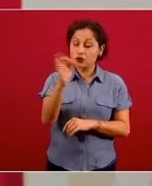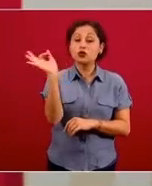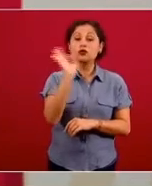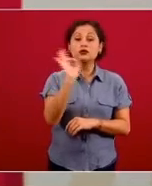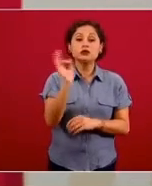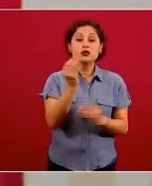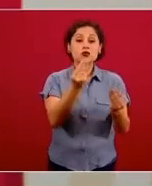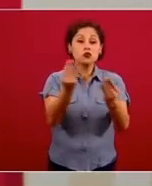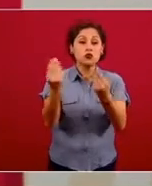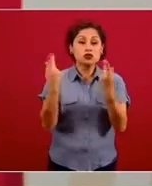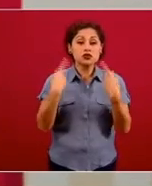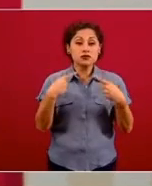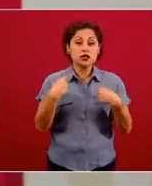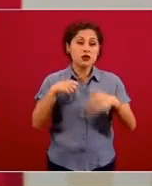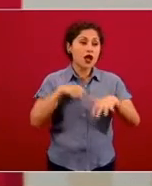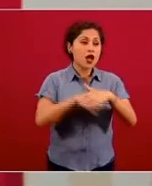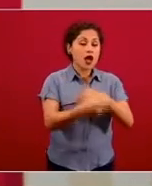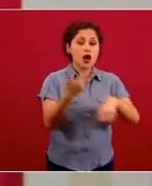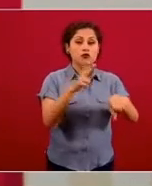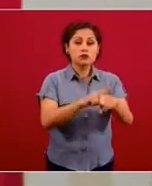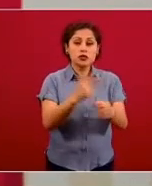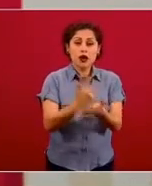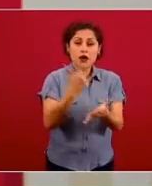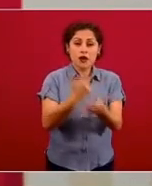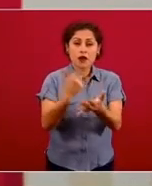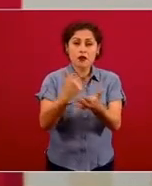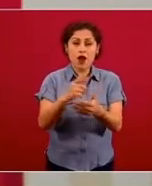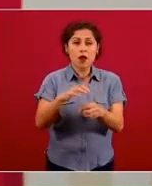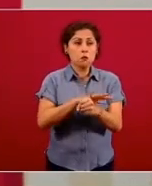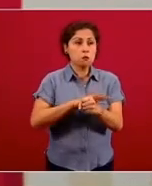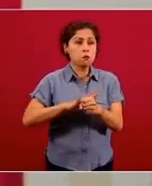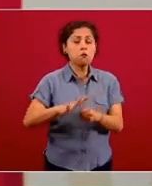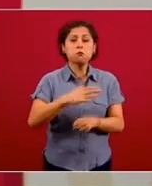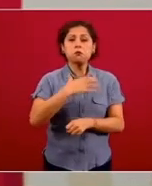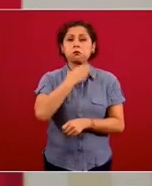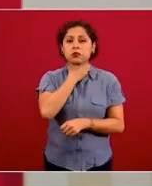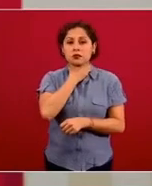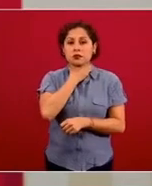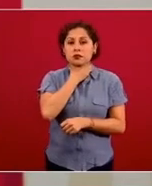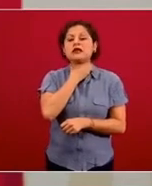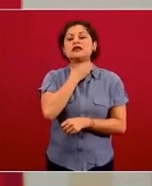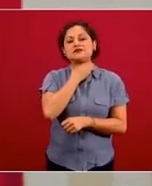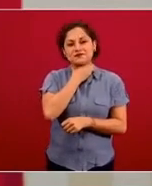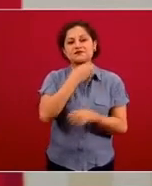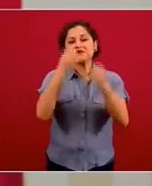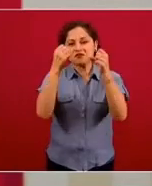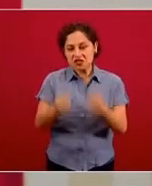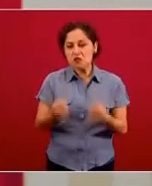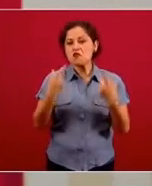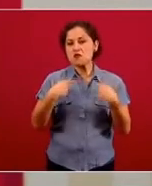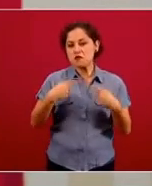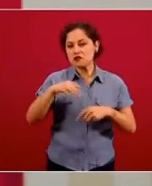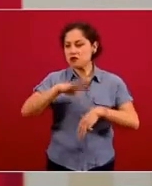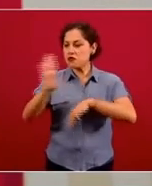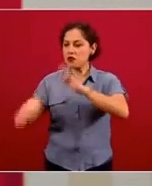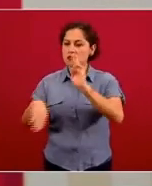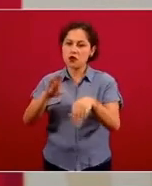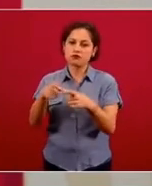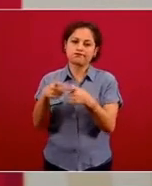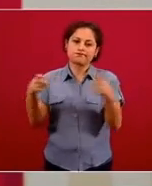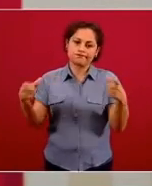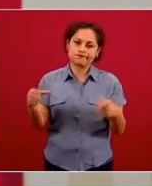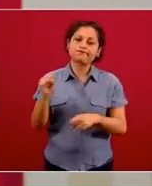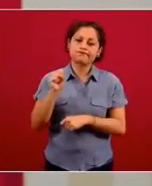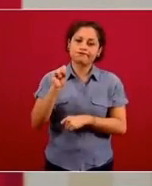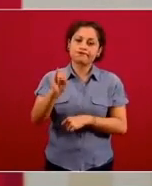an excess number of cases that were saturating our national health system, and that was in proportion, we're going to